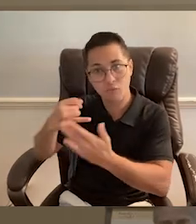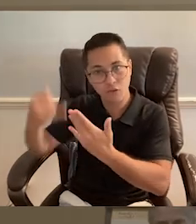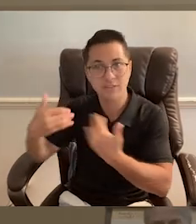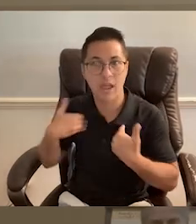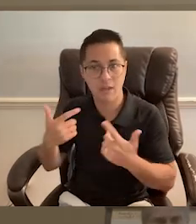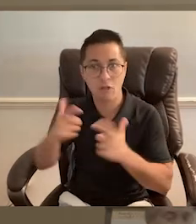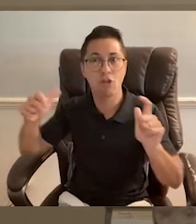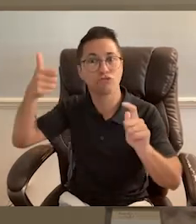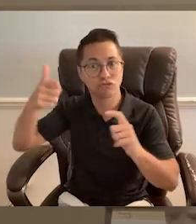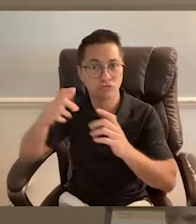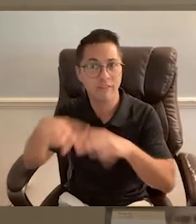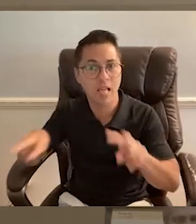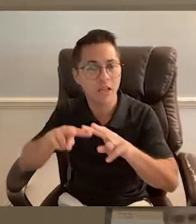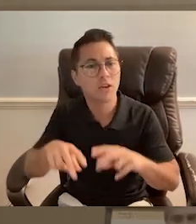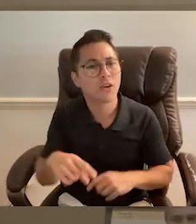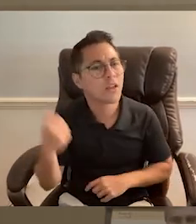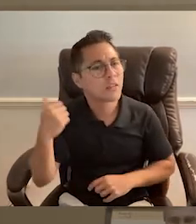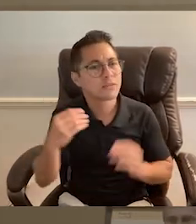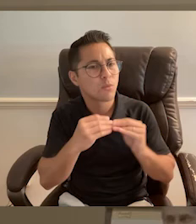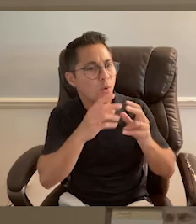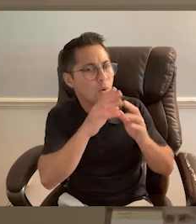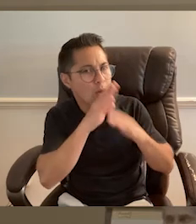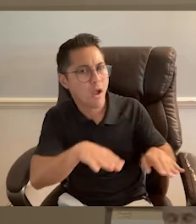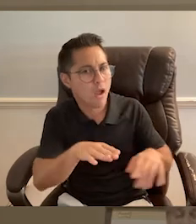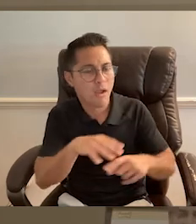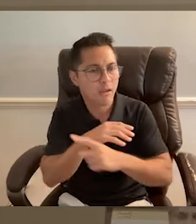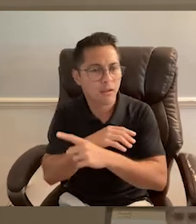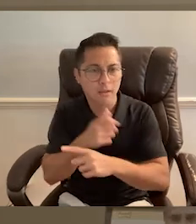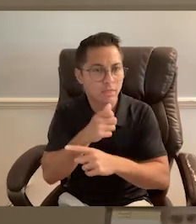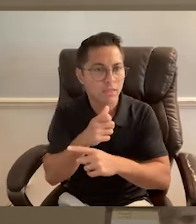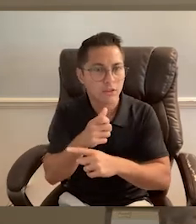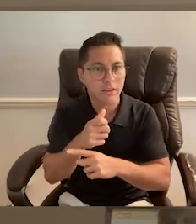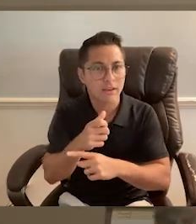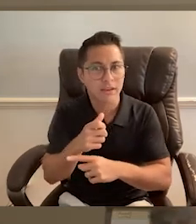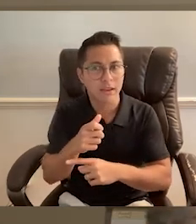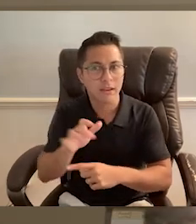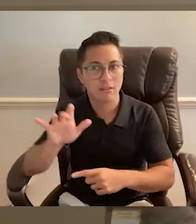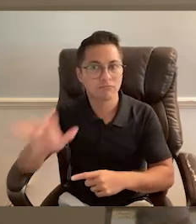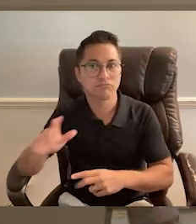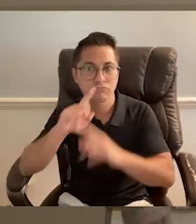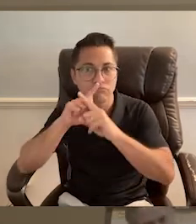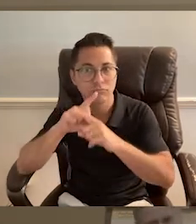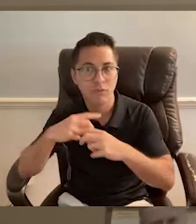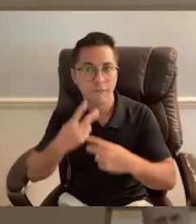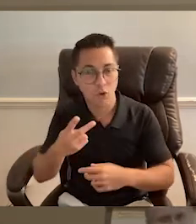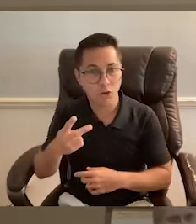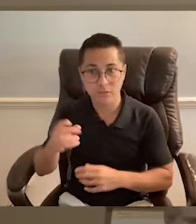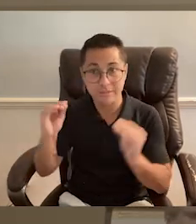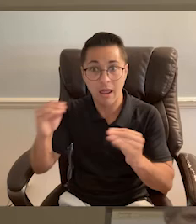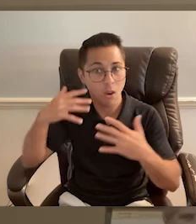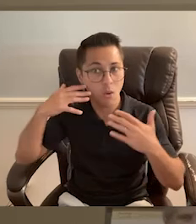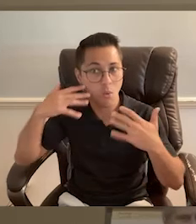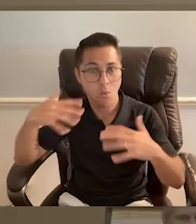back seats, but she was willing, it didn't affect her because she was by herself. And so this is an example of something